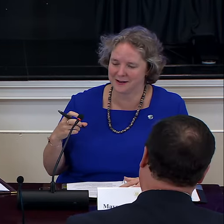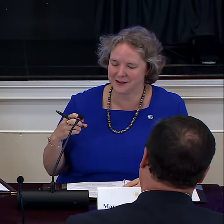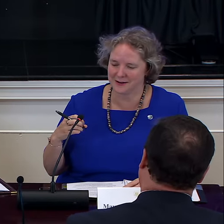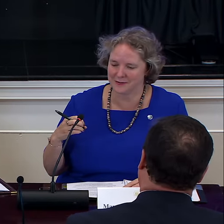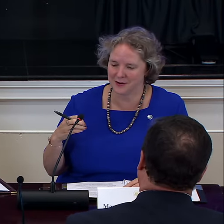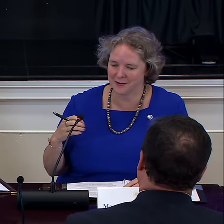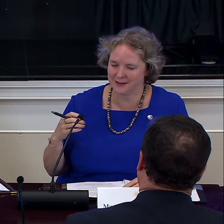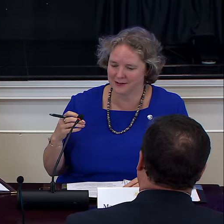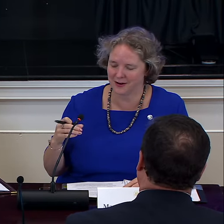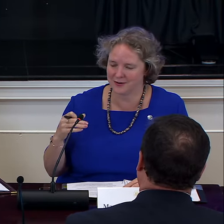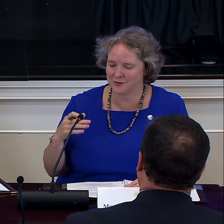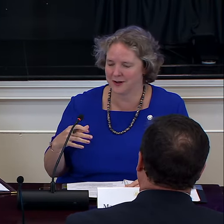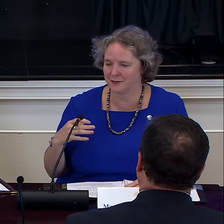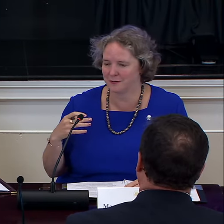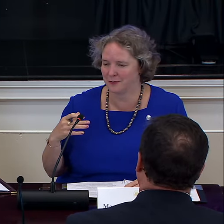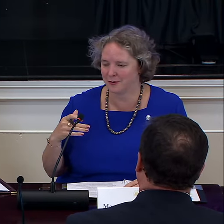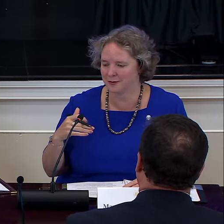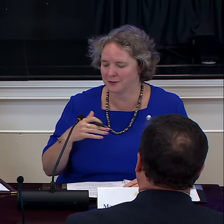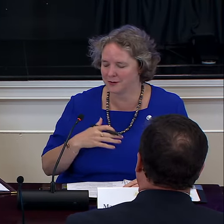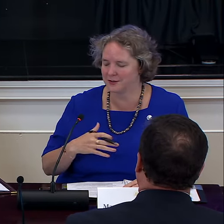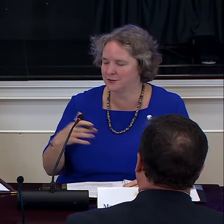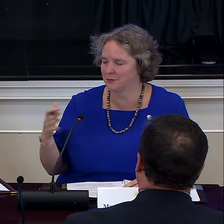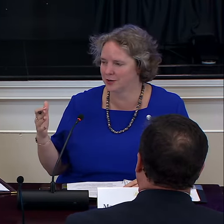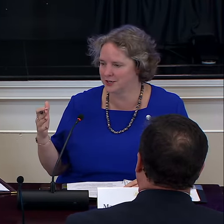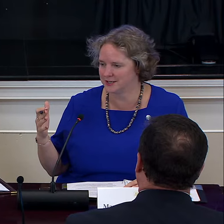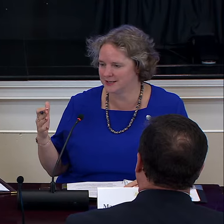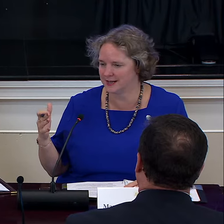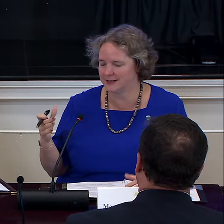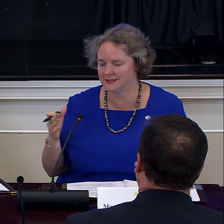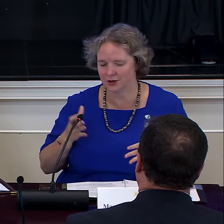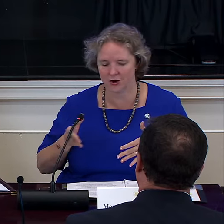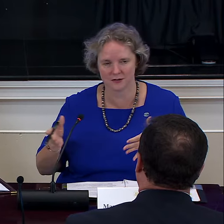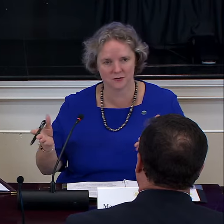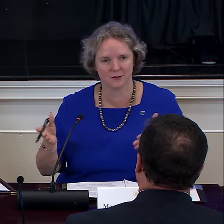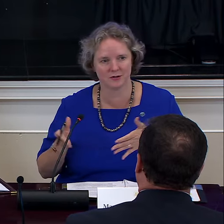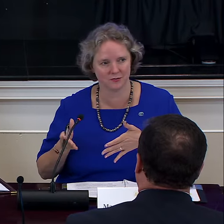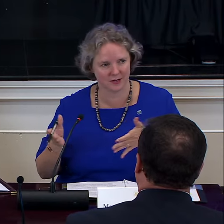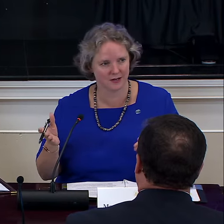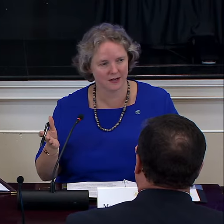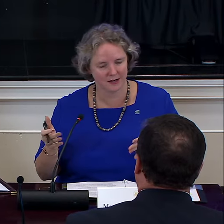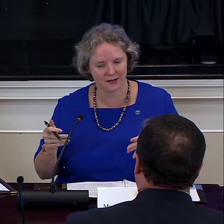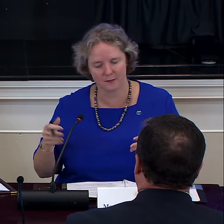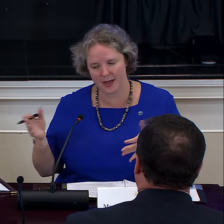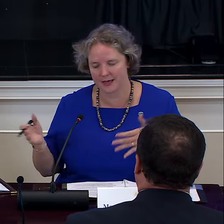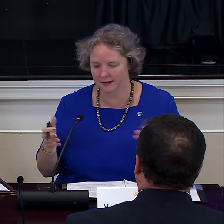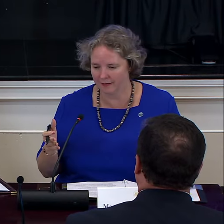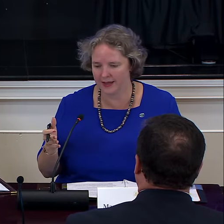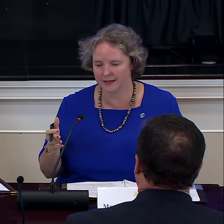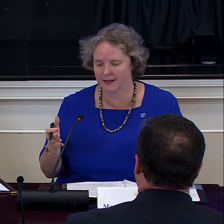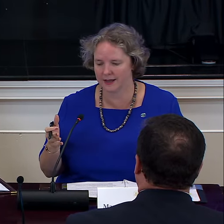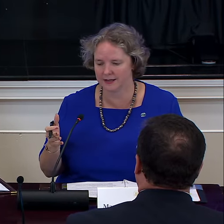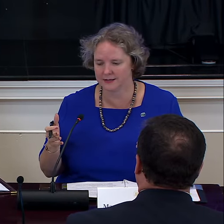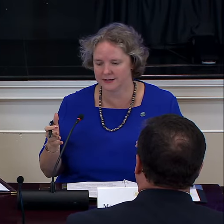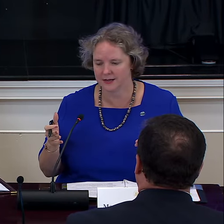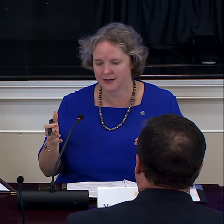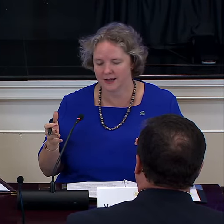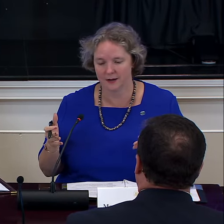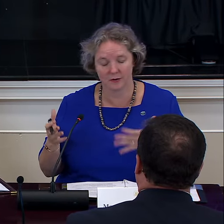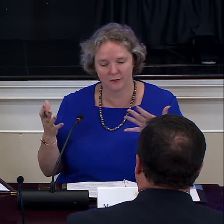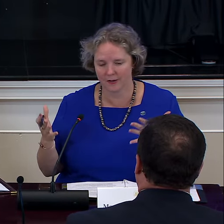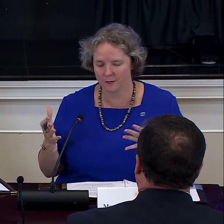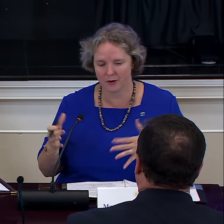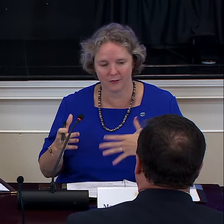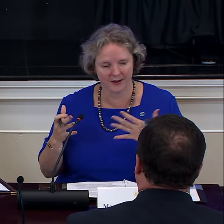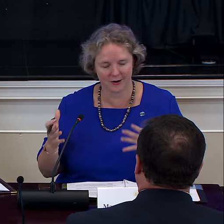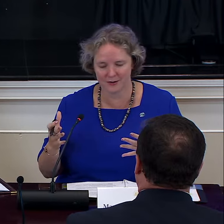got a very large grant for to redo some bridges, and it's a causeway between a bay and a lake,